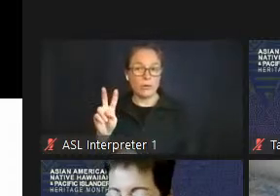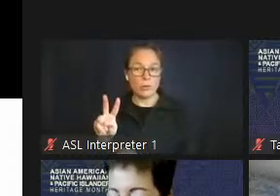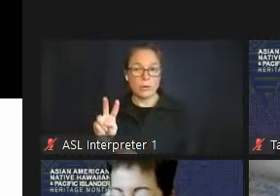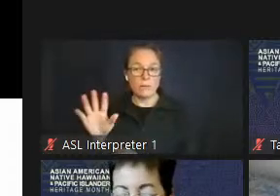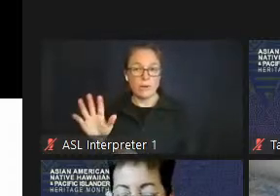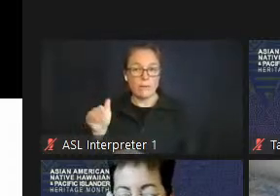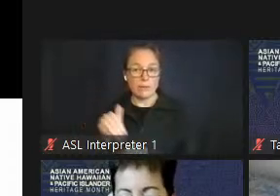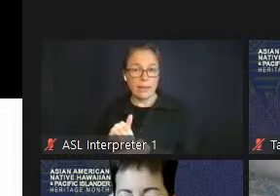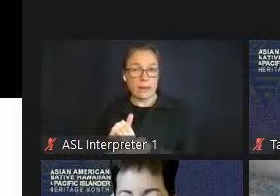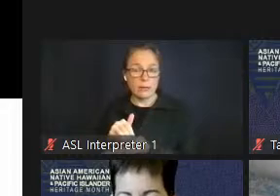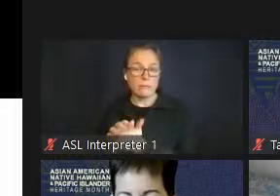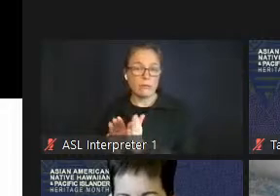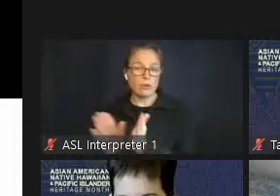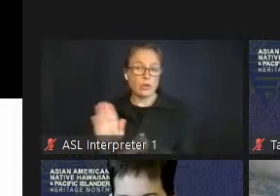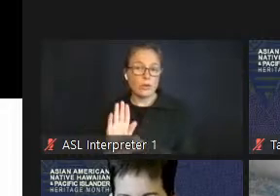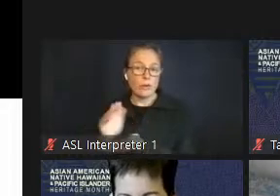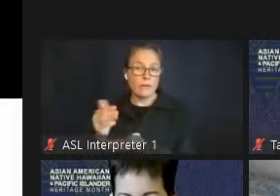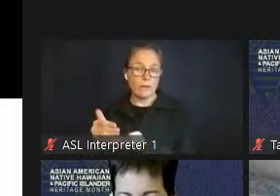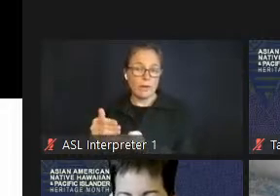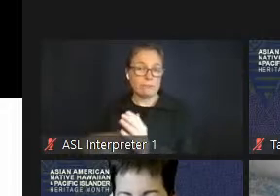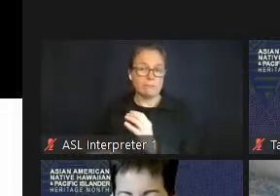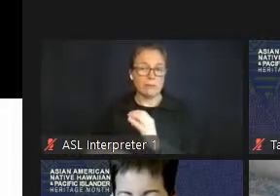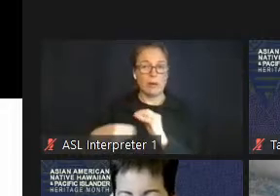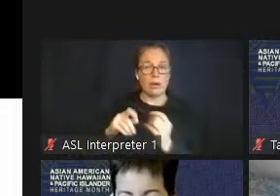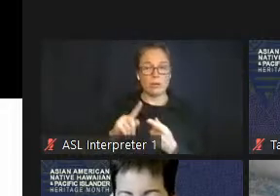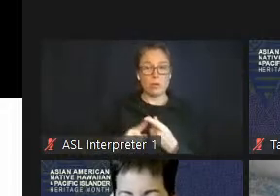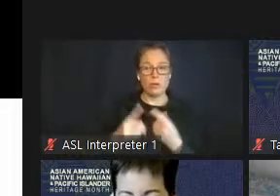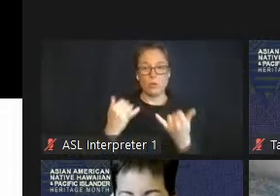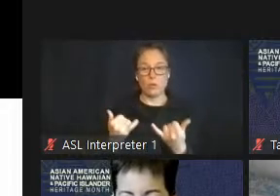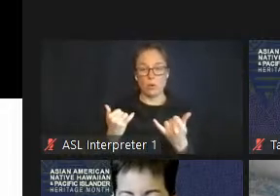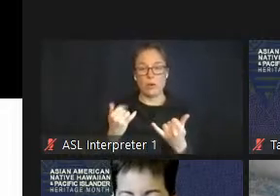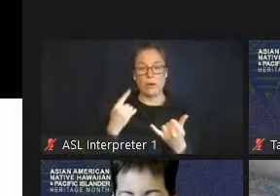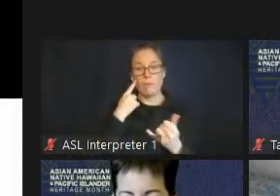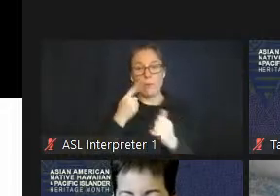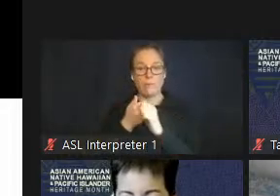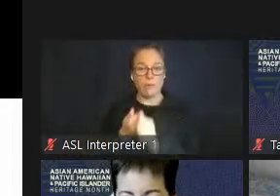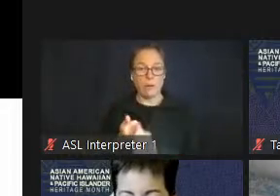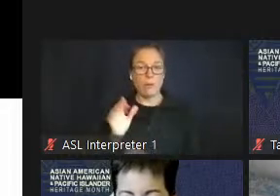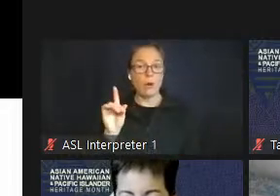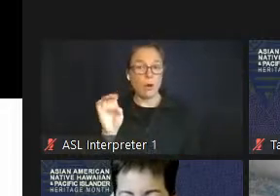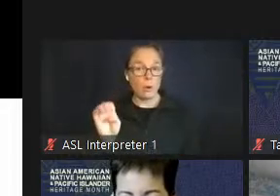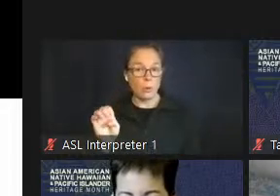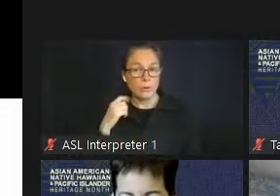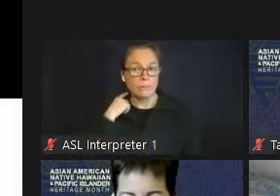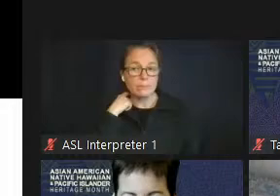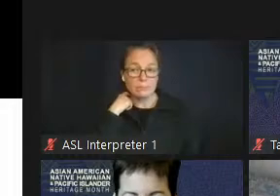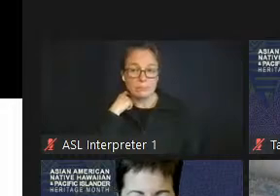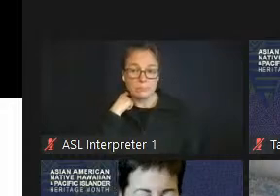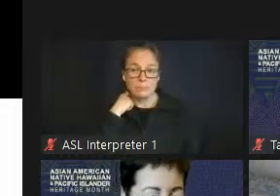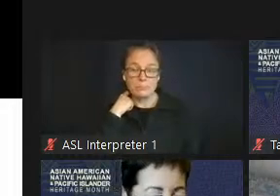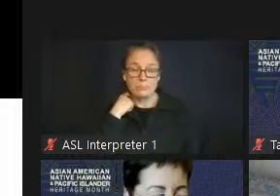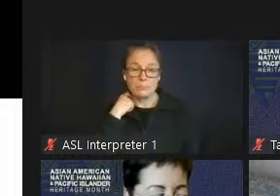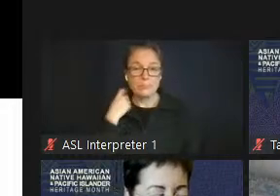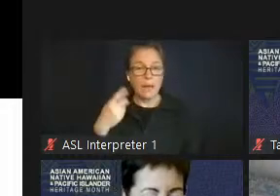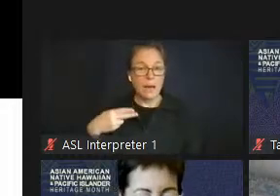$325,000 general fund subsidy to current planning for code compliance. Relatively higher fees for large developments